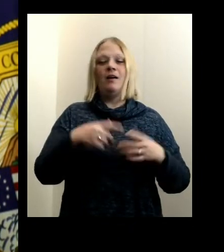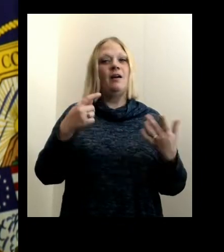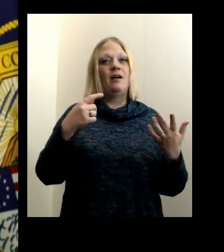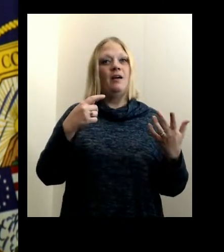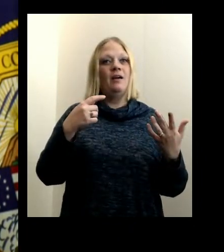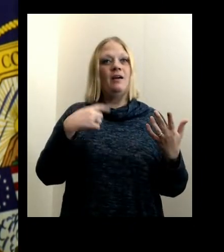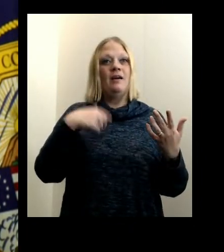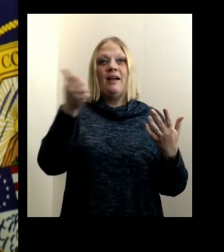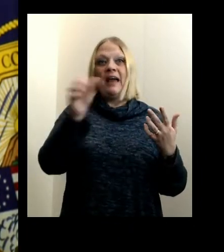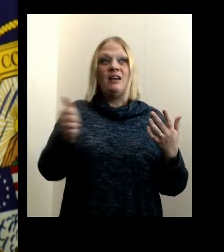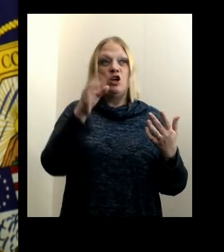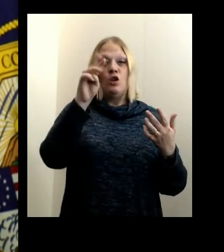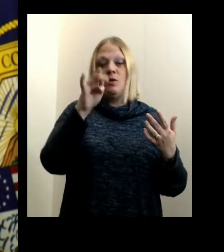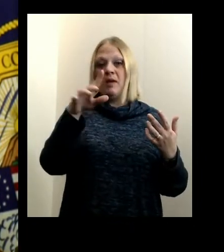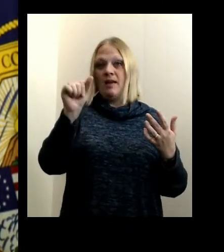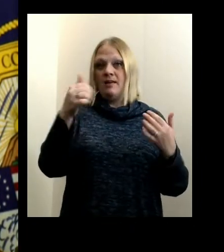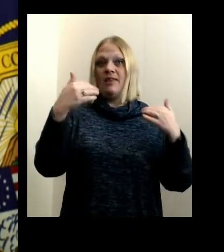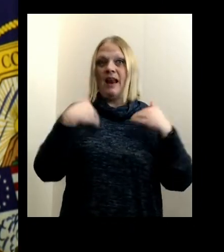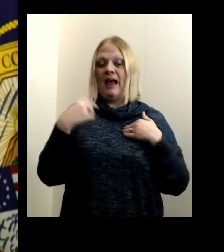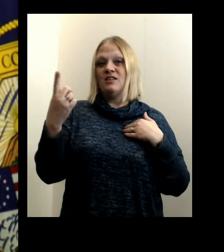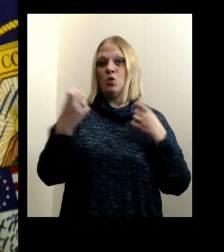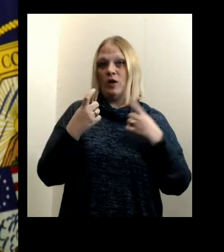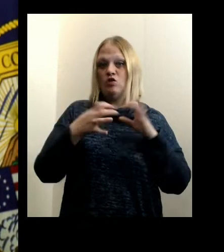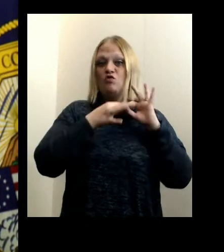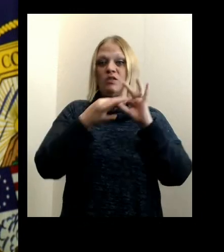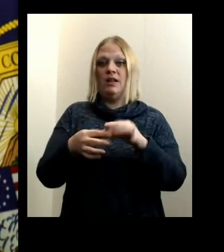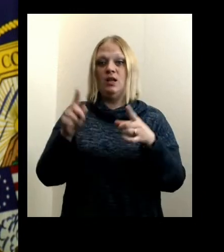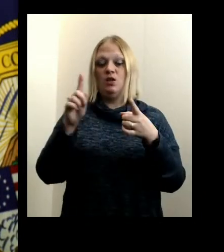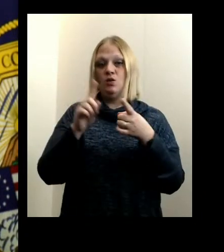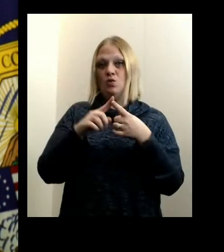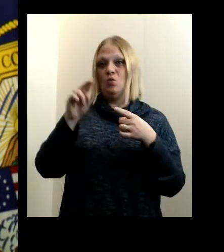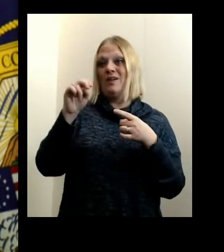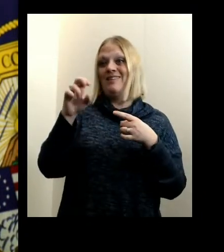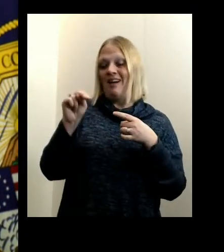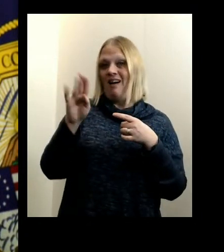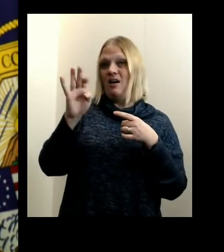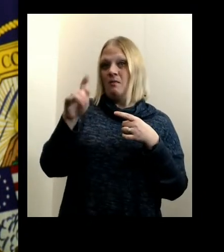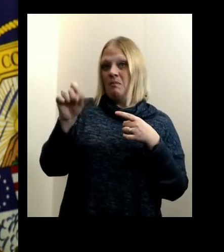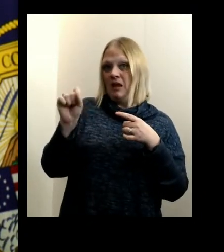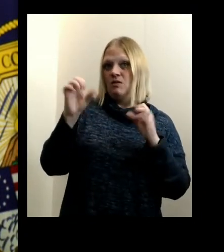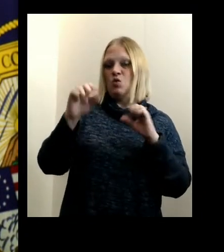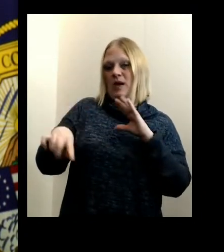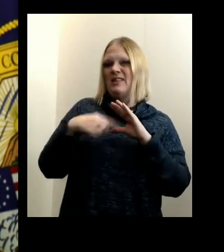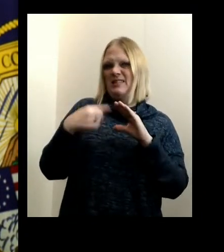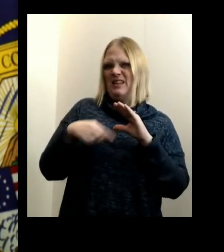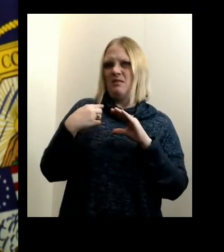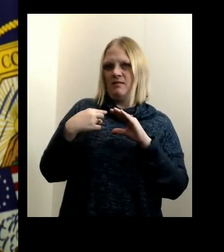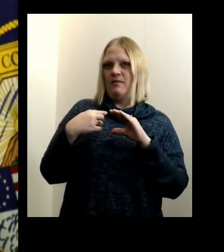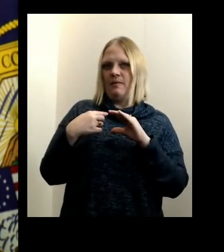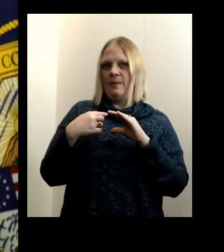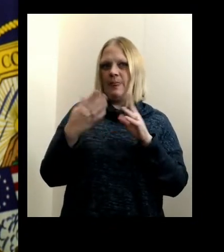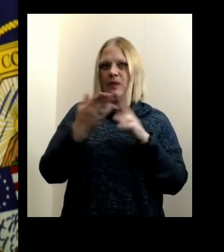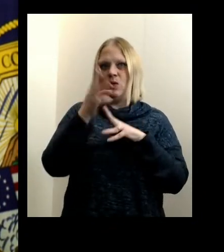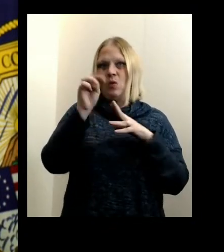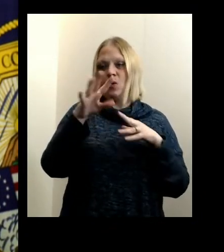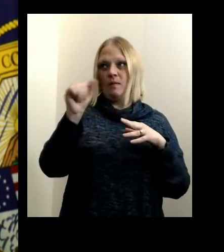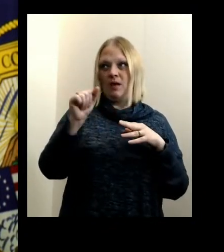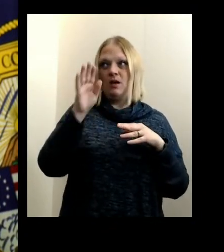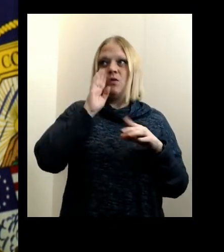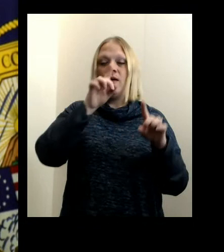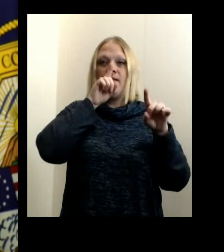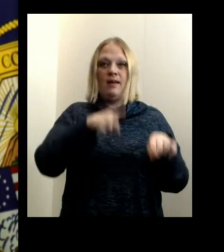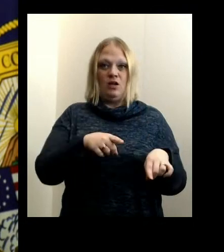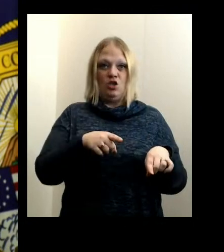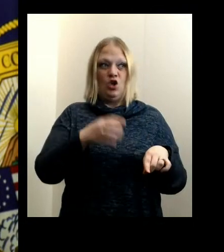Certainly, any other media who has questions associated with non-bills, they can send them to us through our media, and we'll answer them